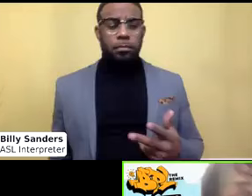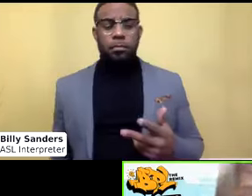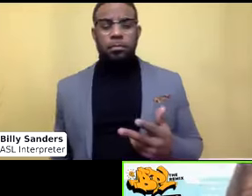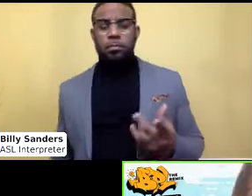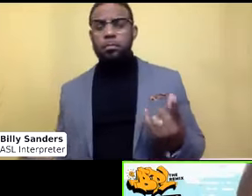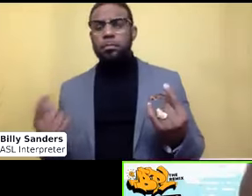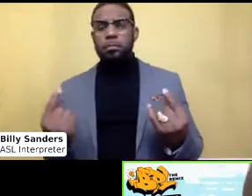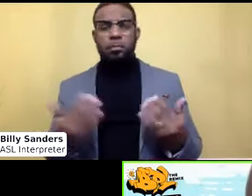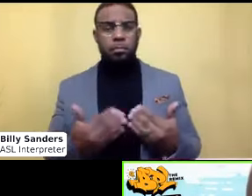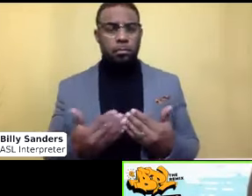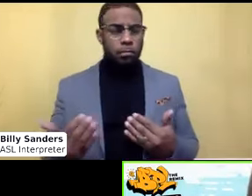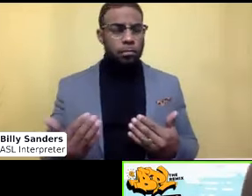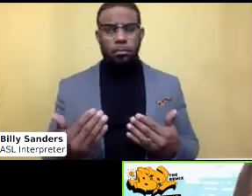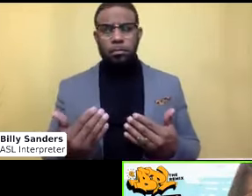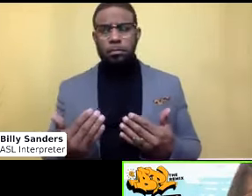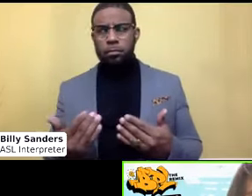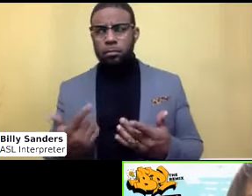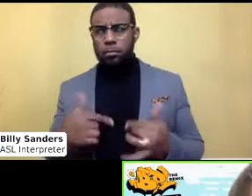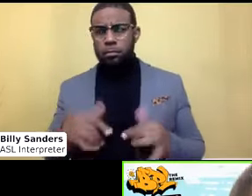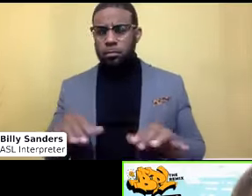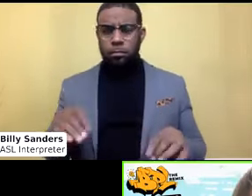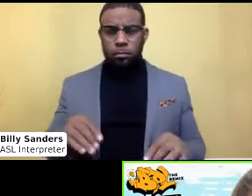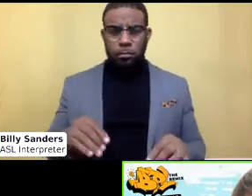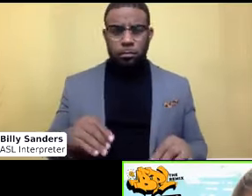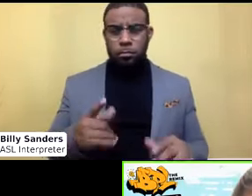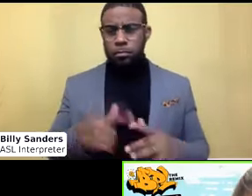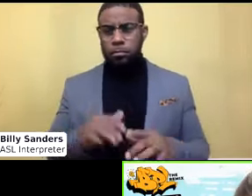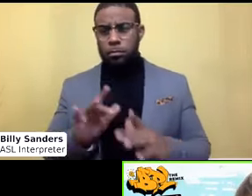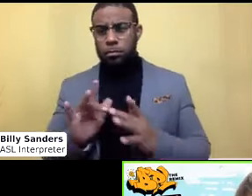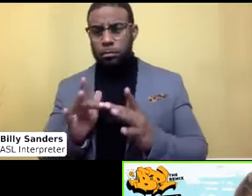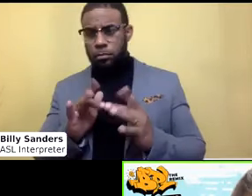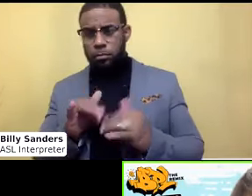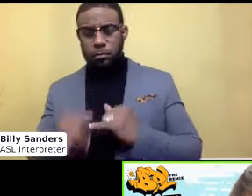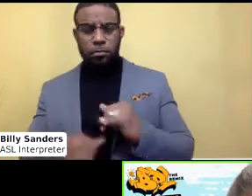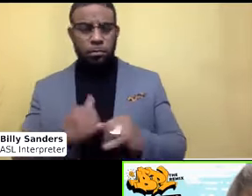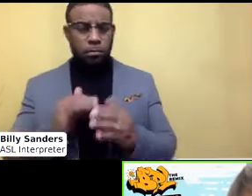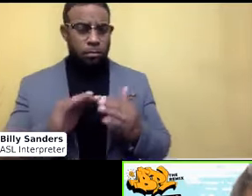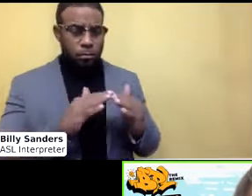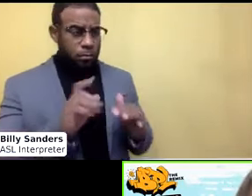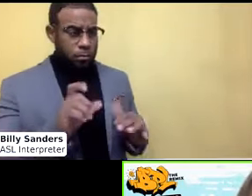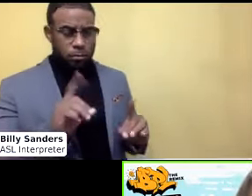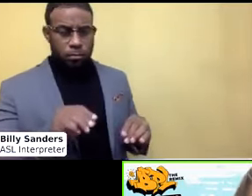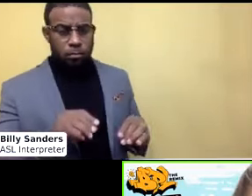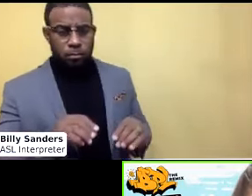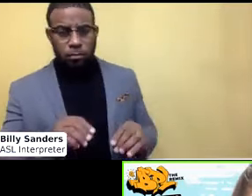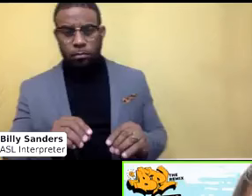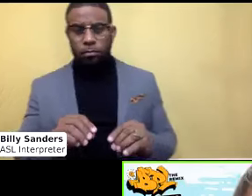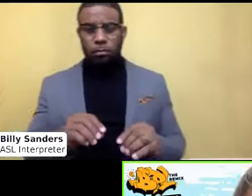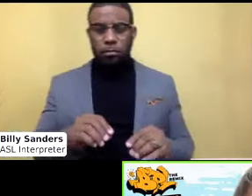to do, what we should do, what the international community should do,